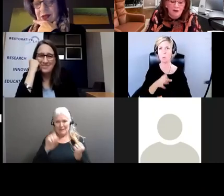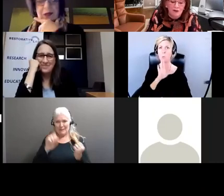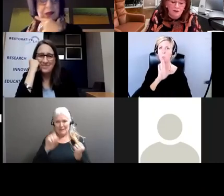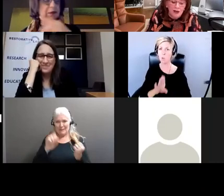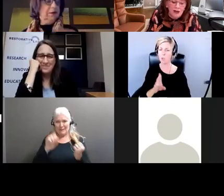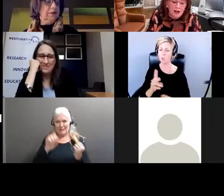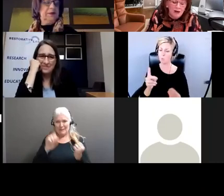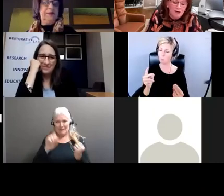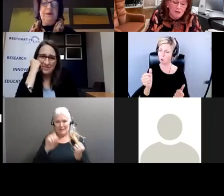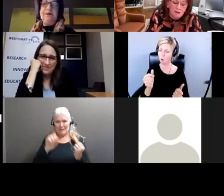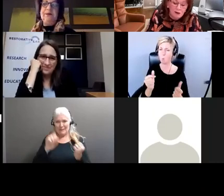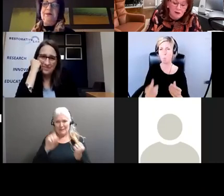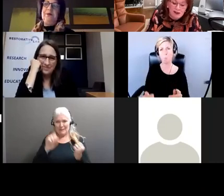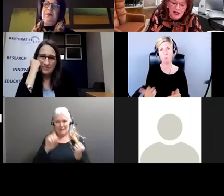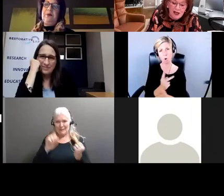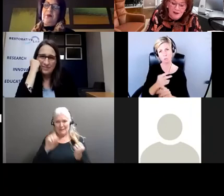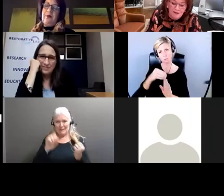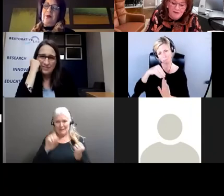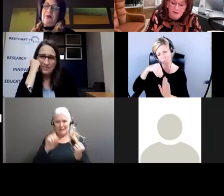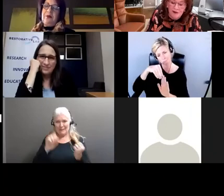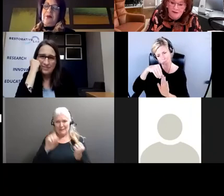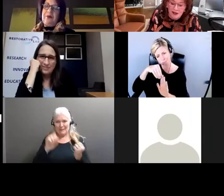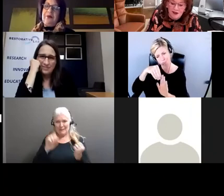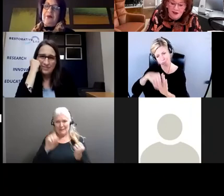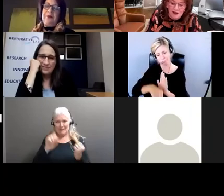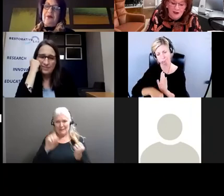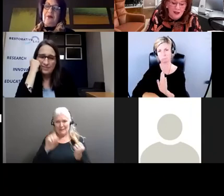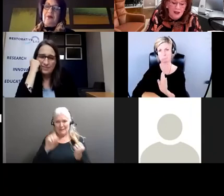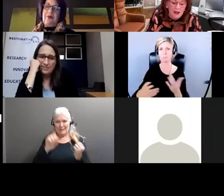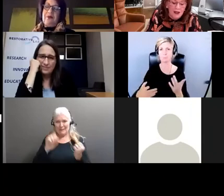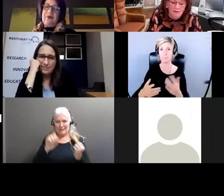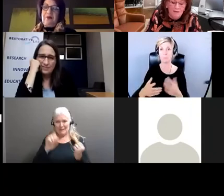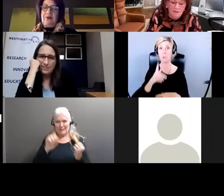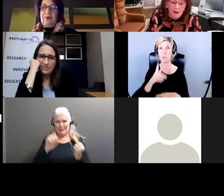those who, with the most negative views of aging,